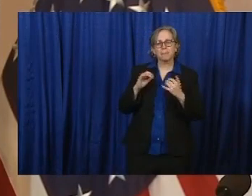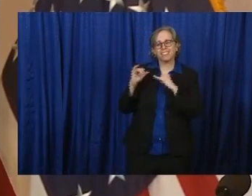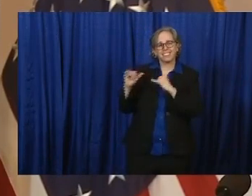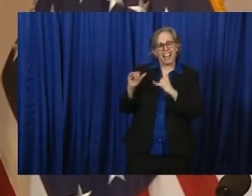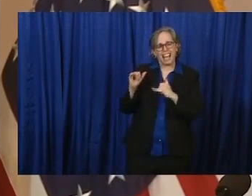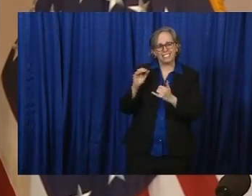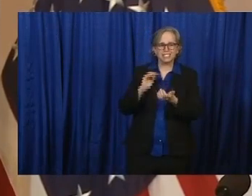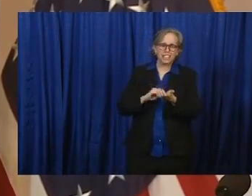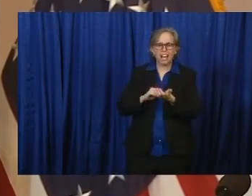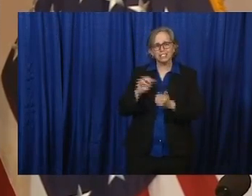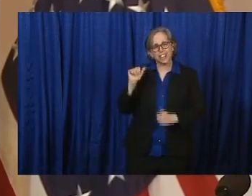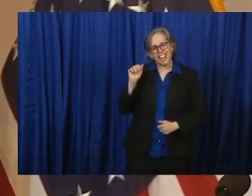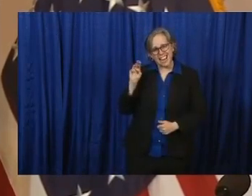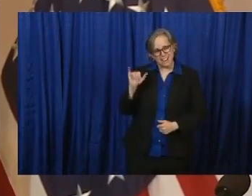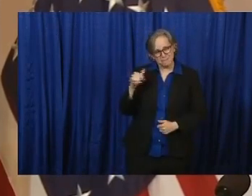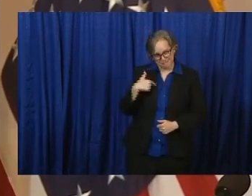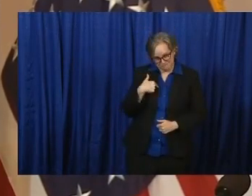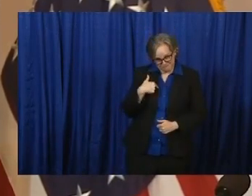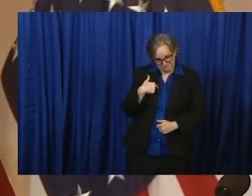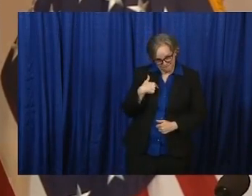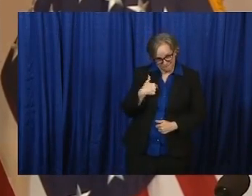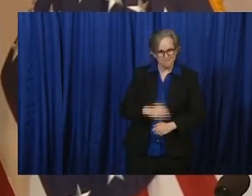Amy.